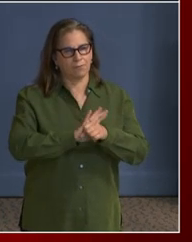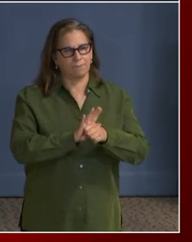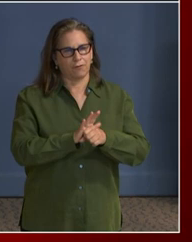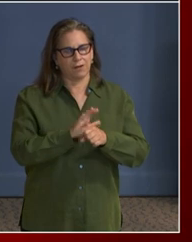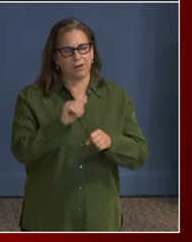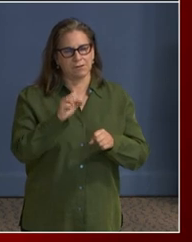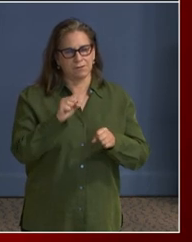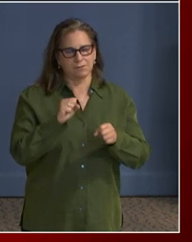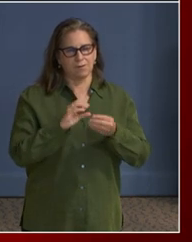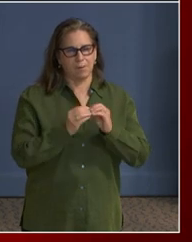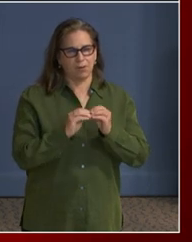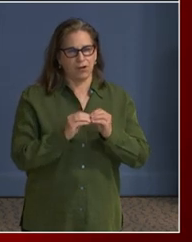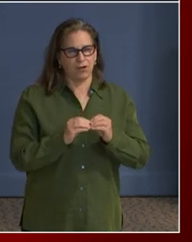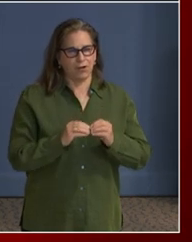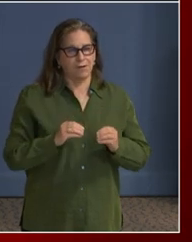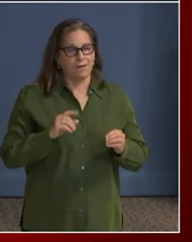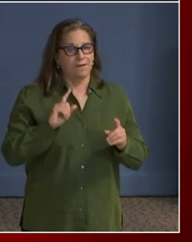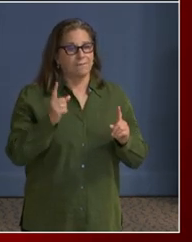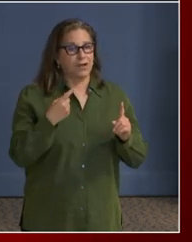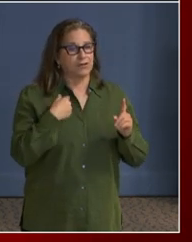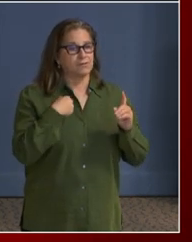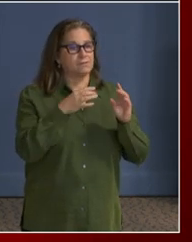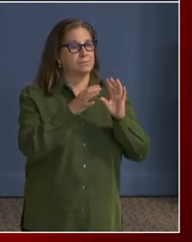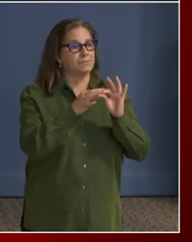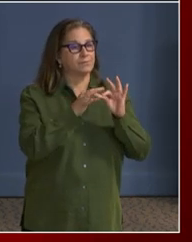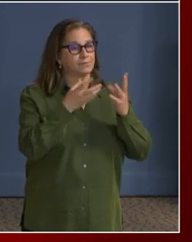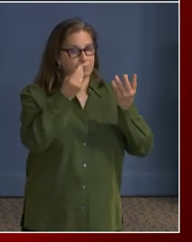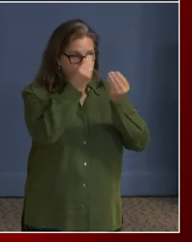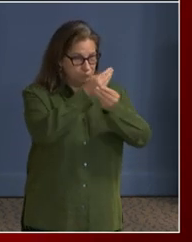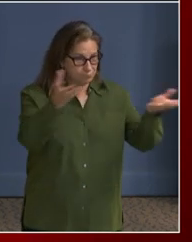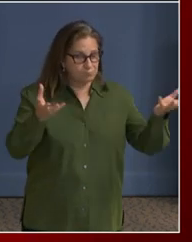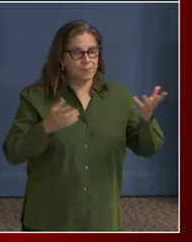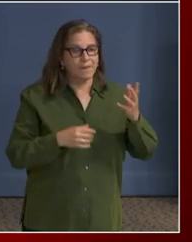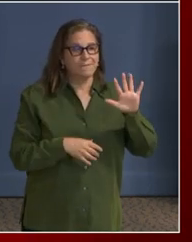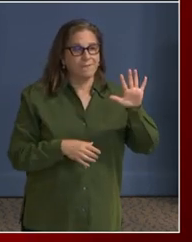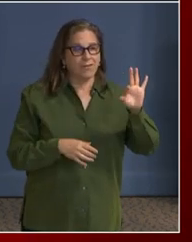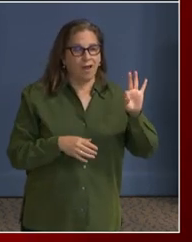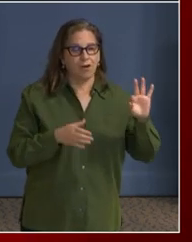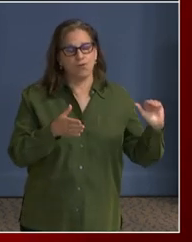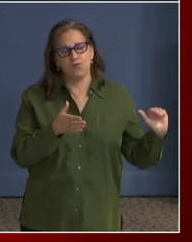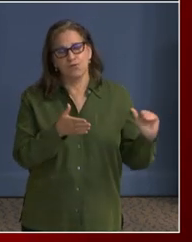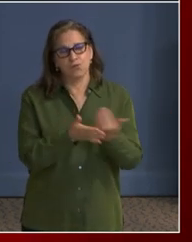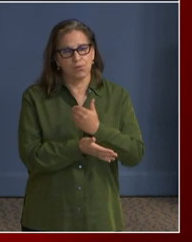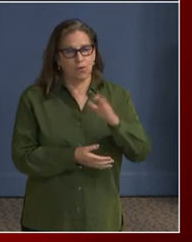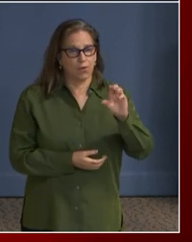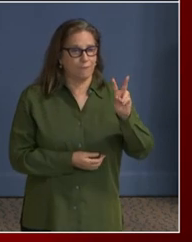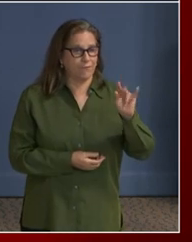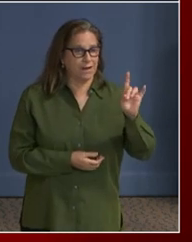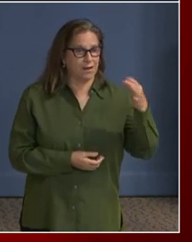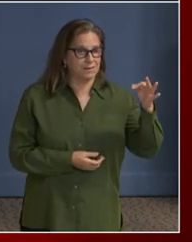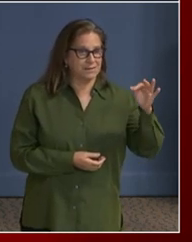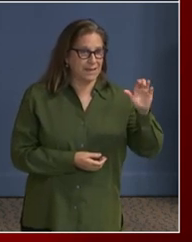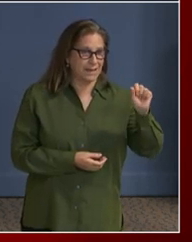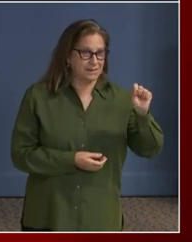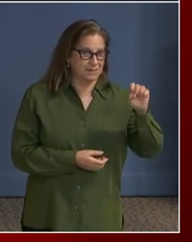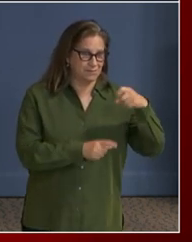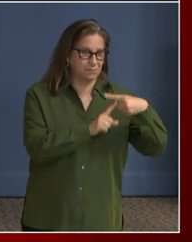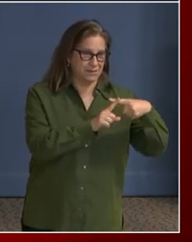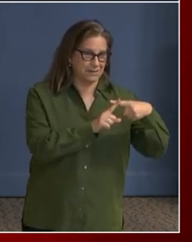we announced 59 new cases. And we have been